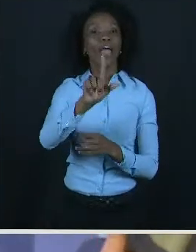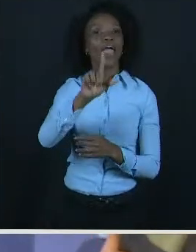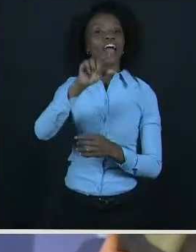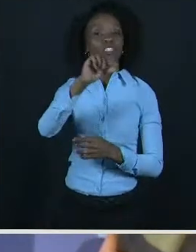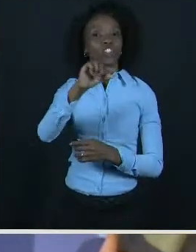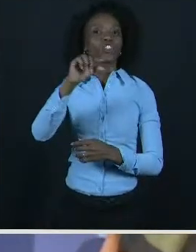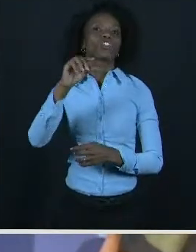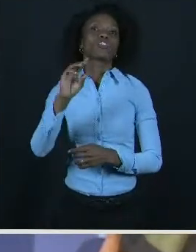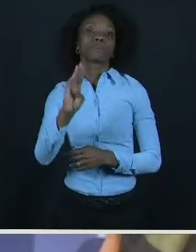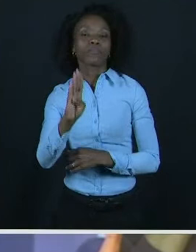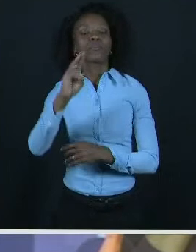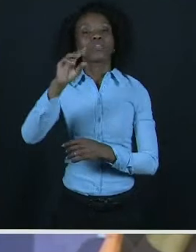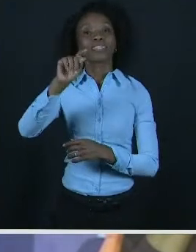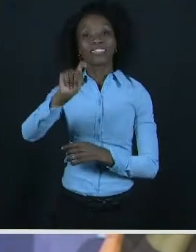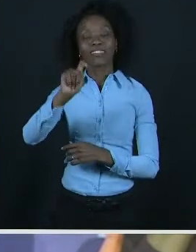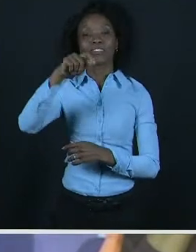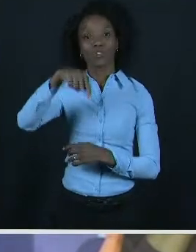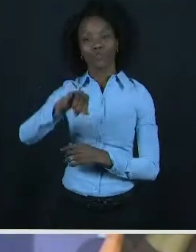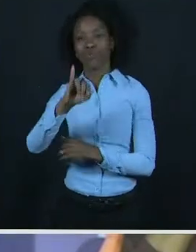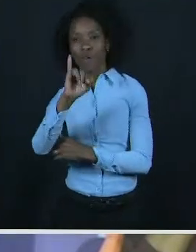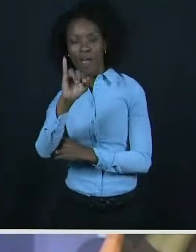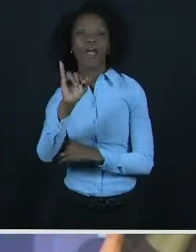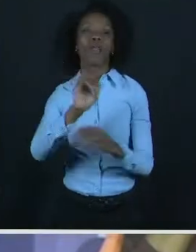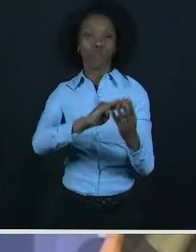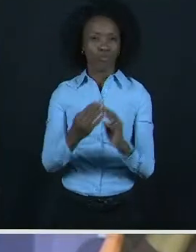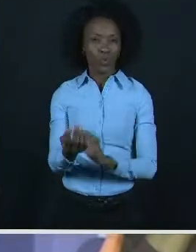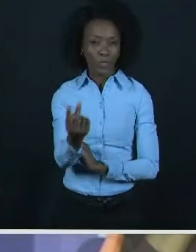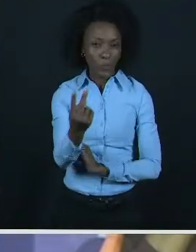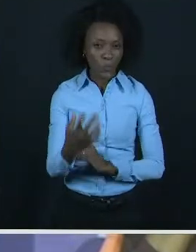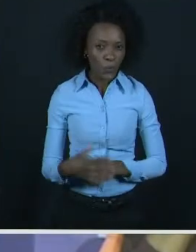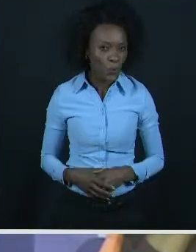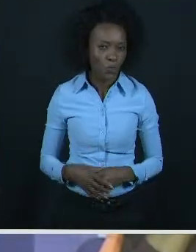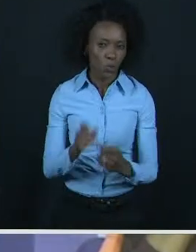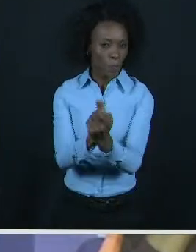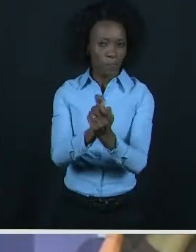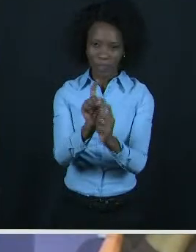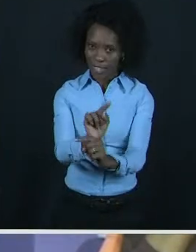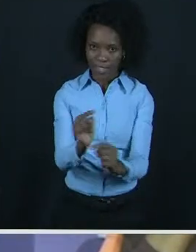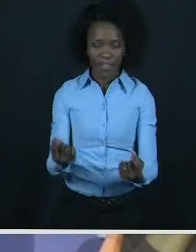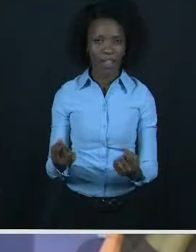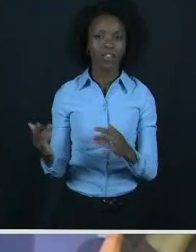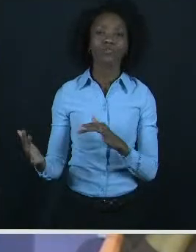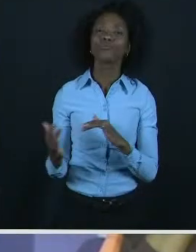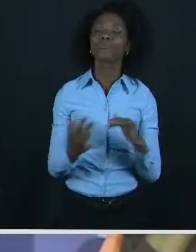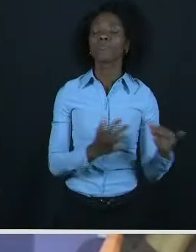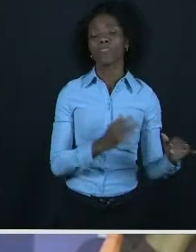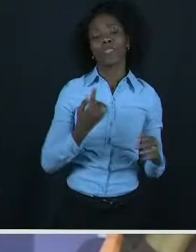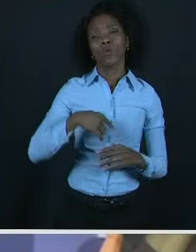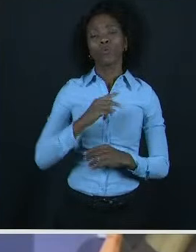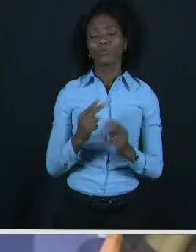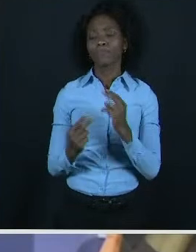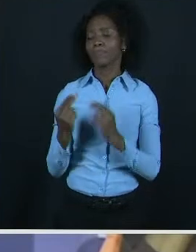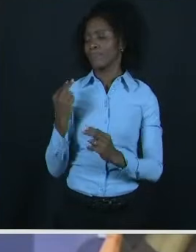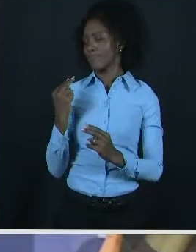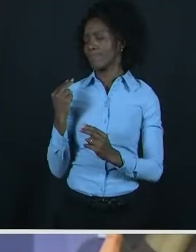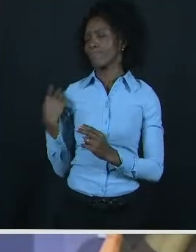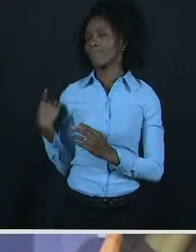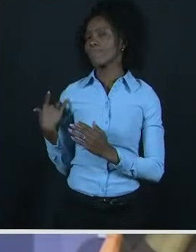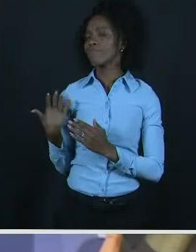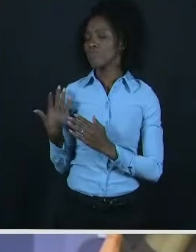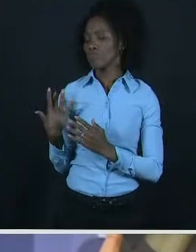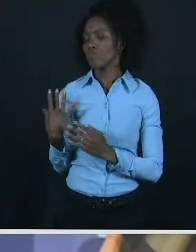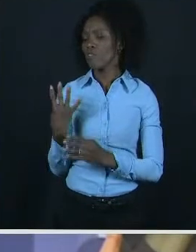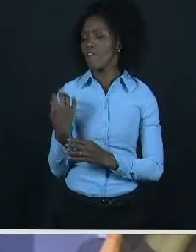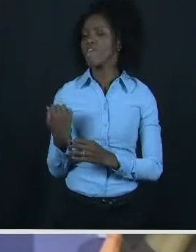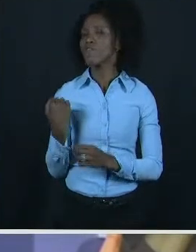LGBTQI+ community as well. As we reflect on the progress on the last 4 years, we can count on